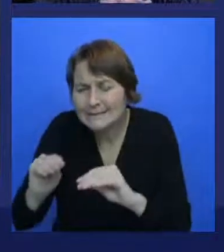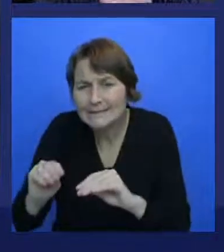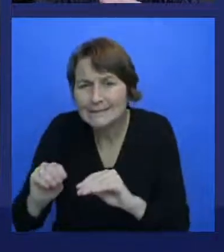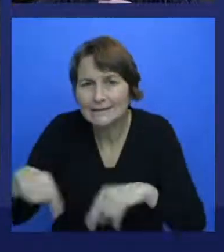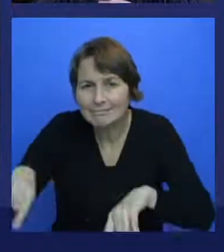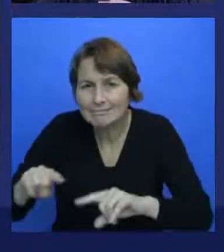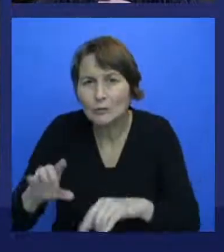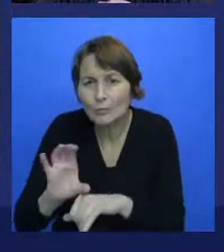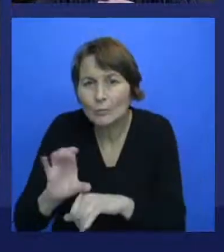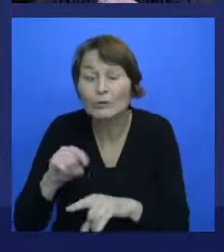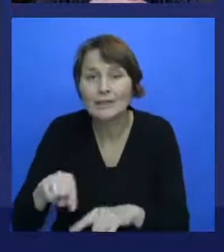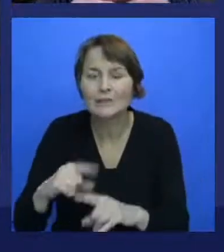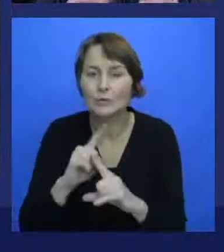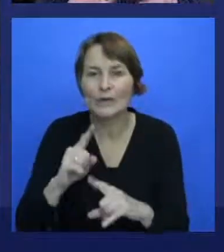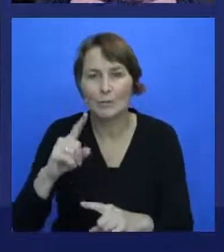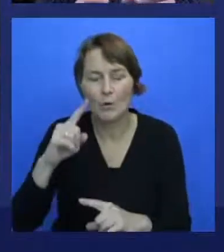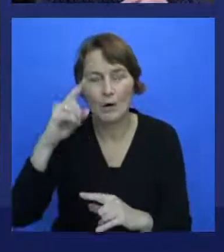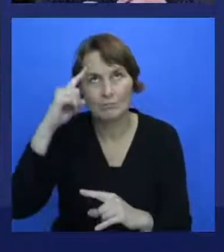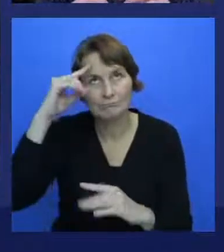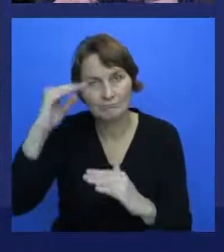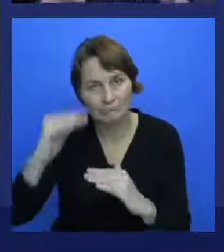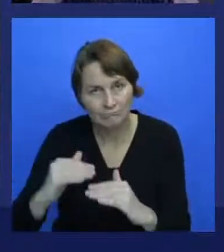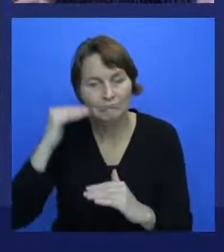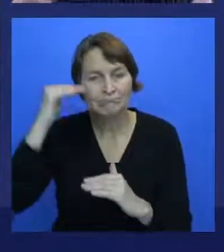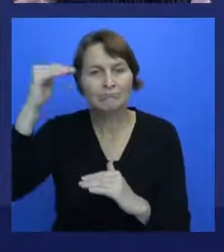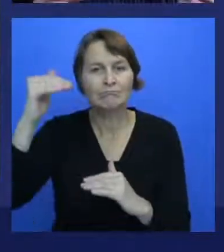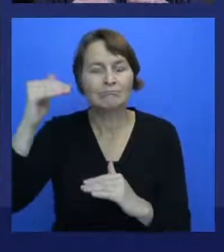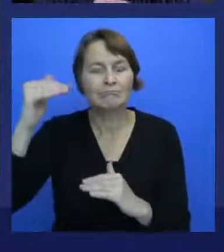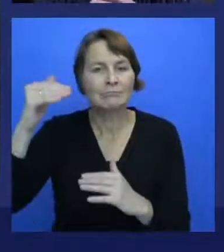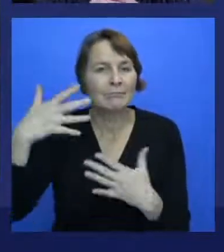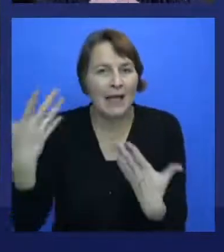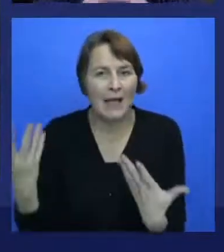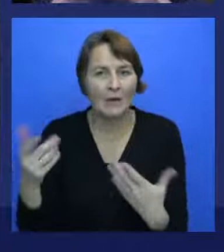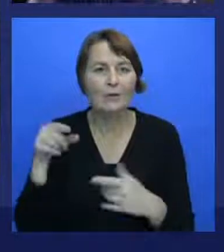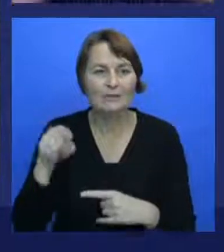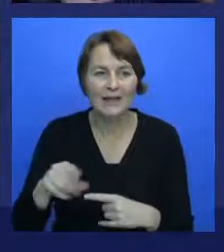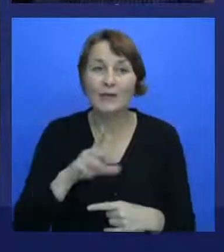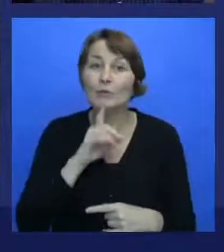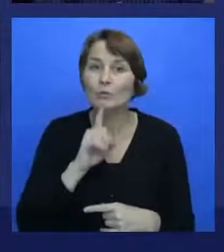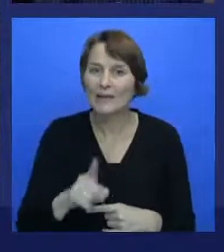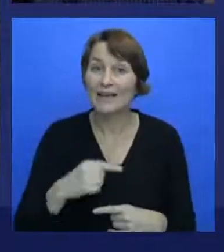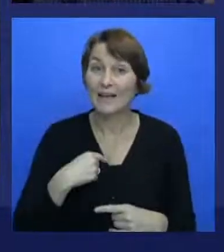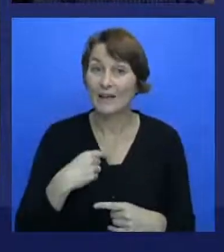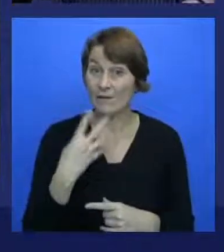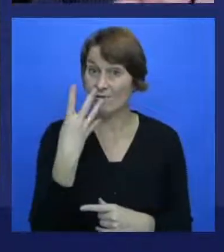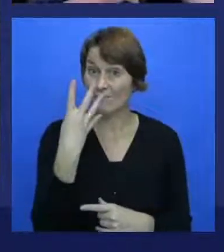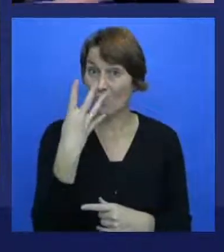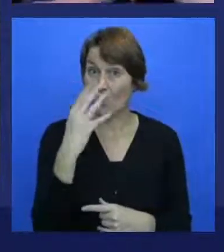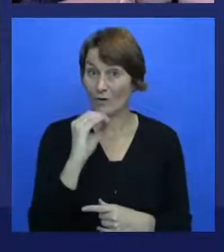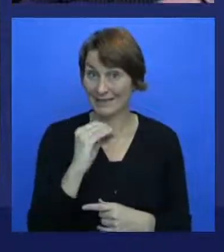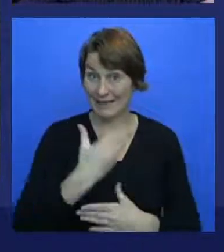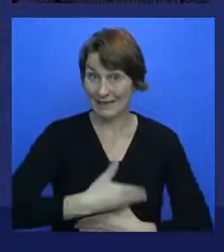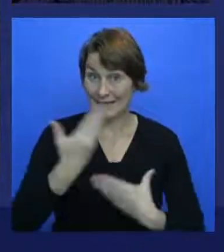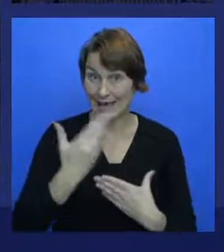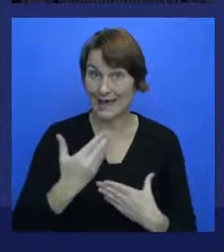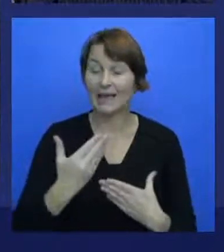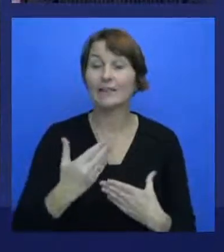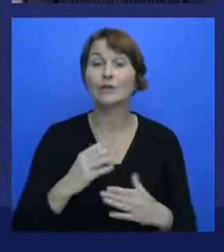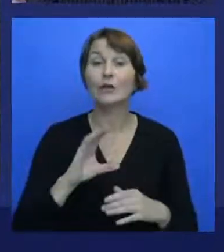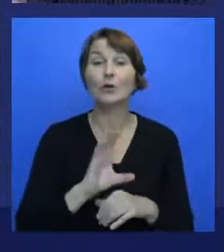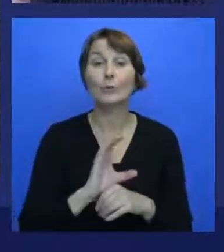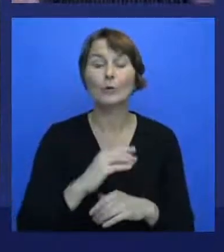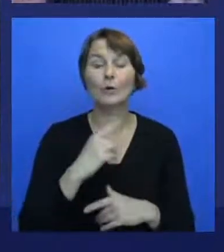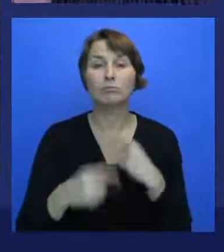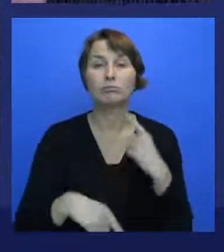sophisticated approach in neural nets, the adversarial approach, where it actually played itself for 40 days, knowing only the rules of the game, rather than having looked at many, many